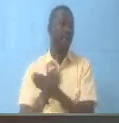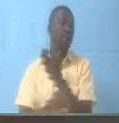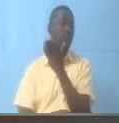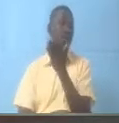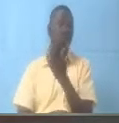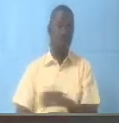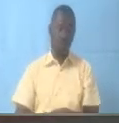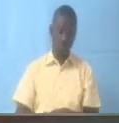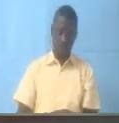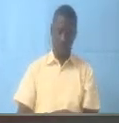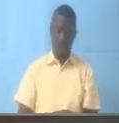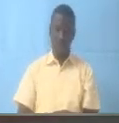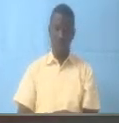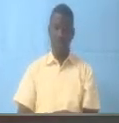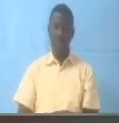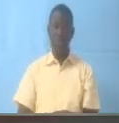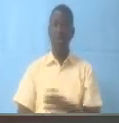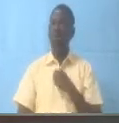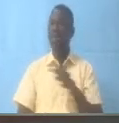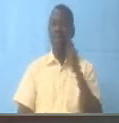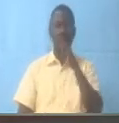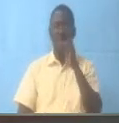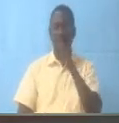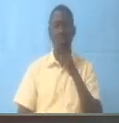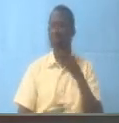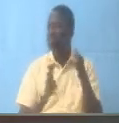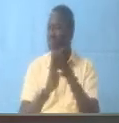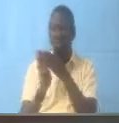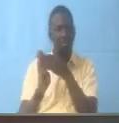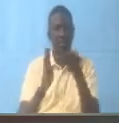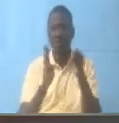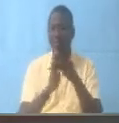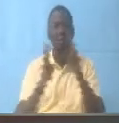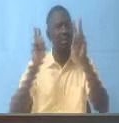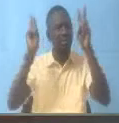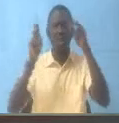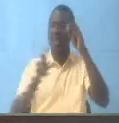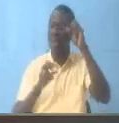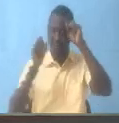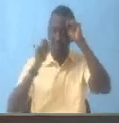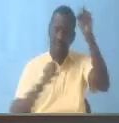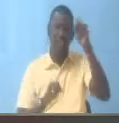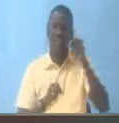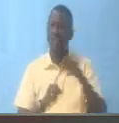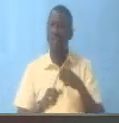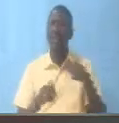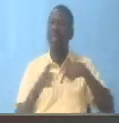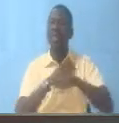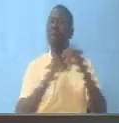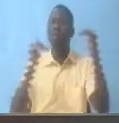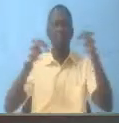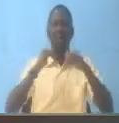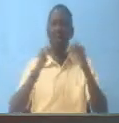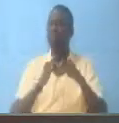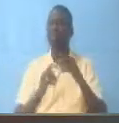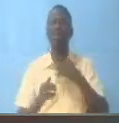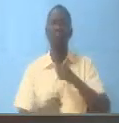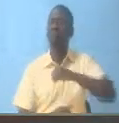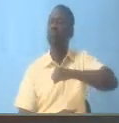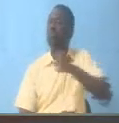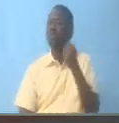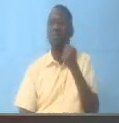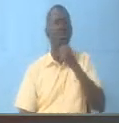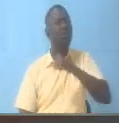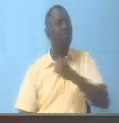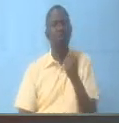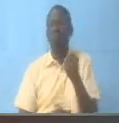diirit. We tried to persuade him throughout that meeting, but he was adamant. ñu fexe pour neexal ko waaye nag booba